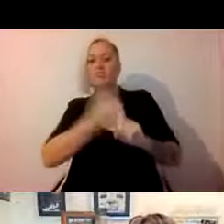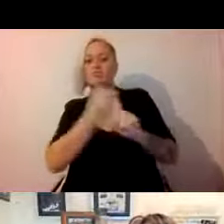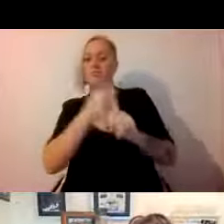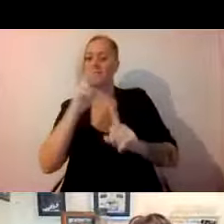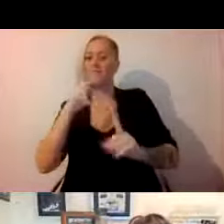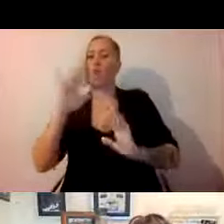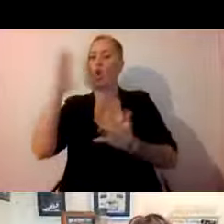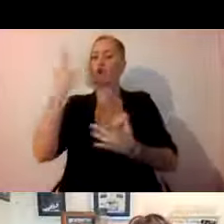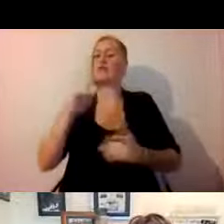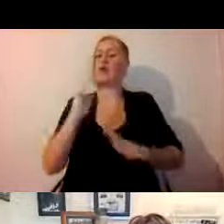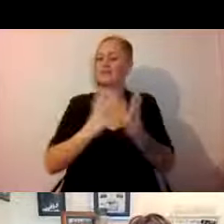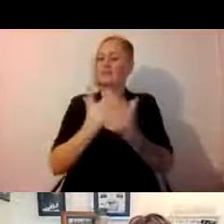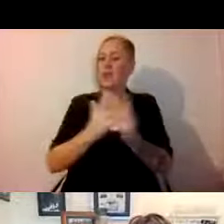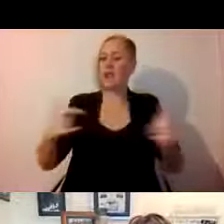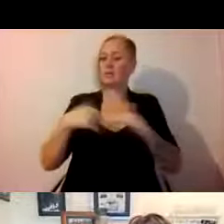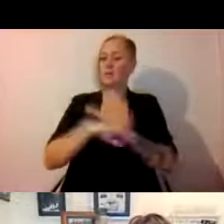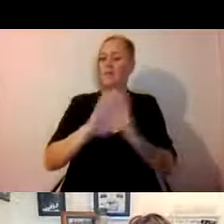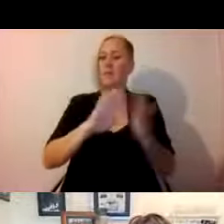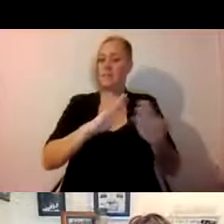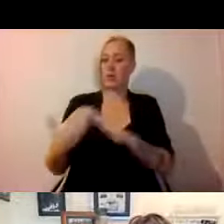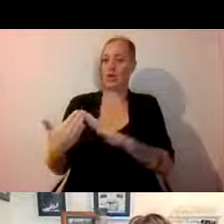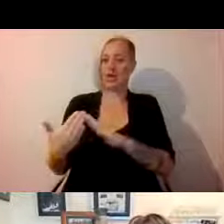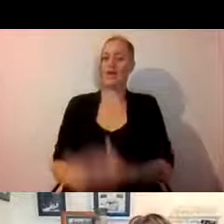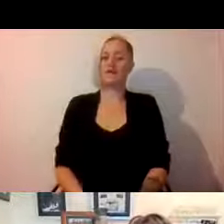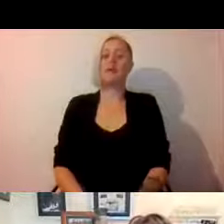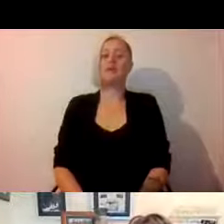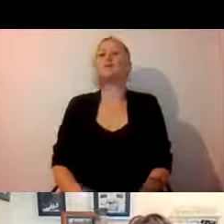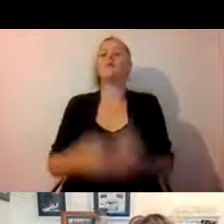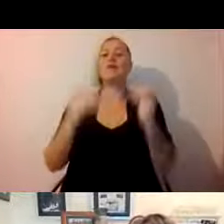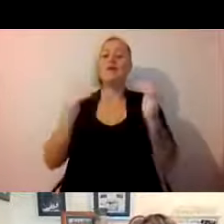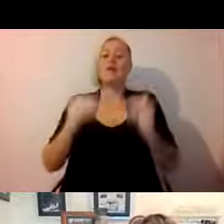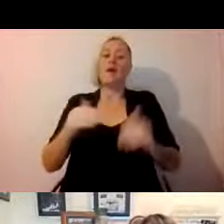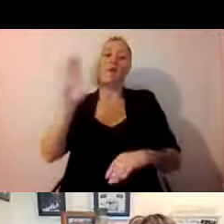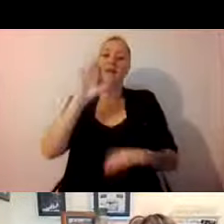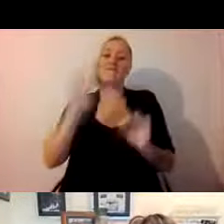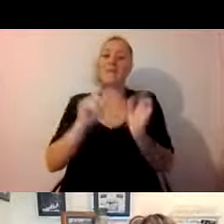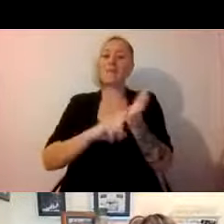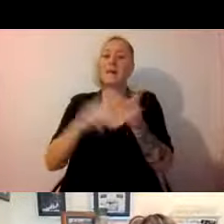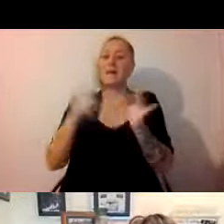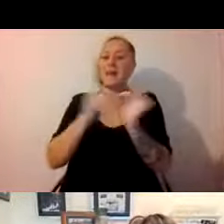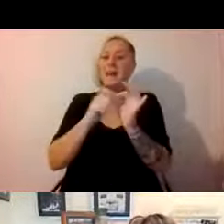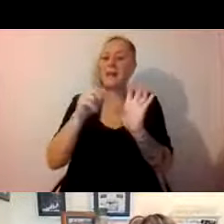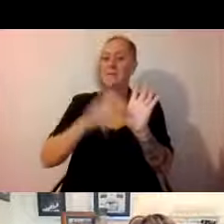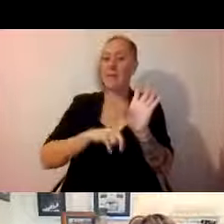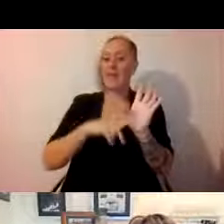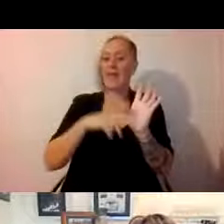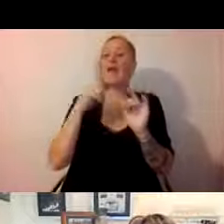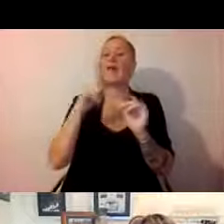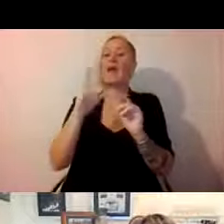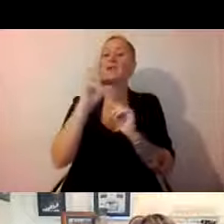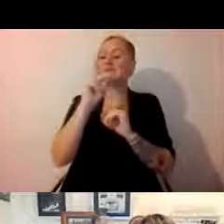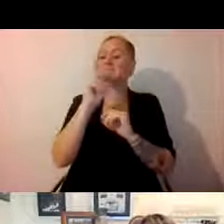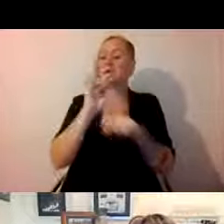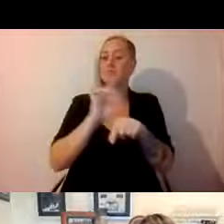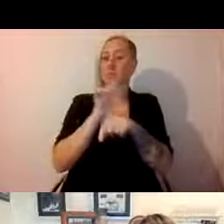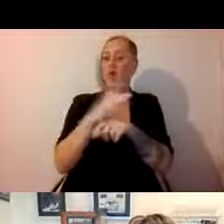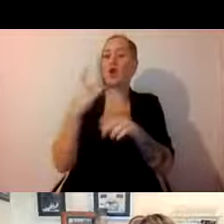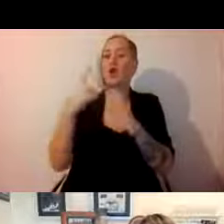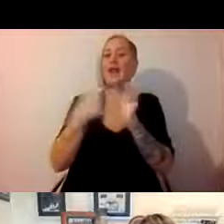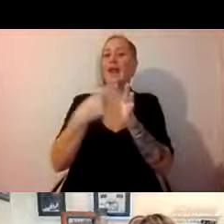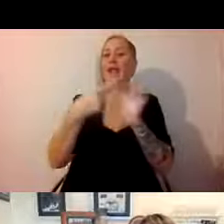language in the community. We're then going to hear from Libbi, who's a speech pathologist and a keyword signer, and who